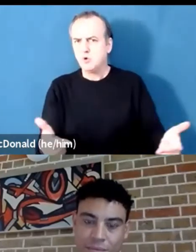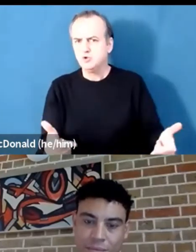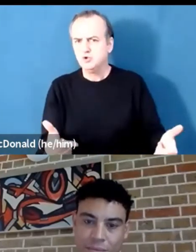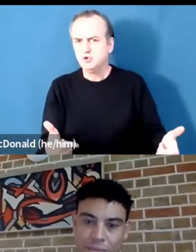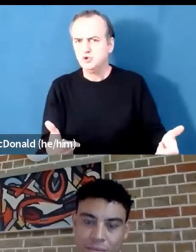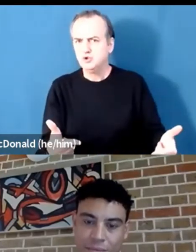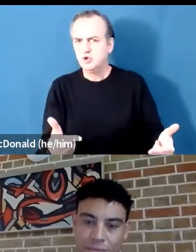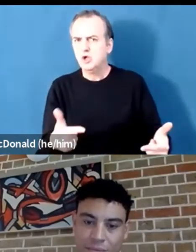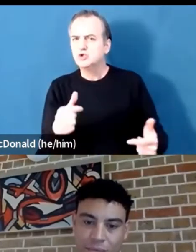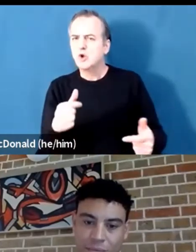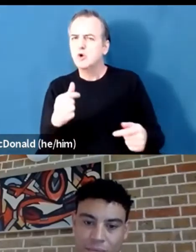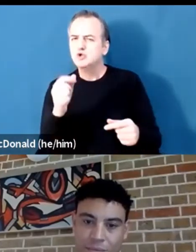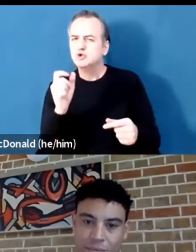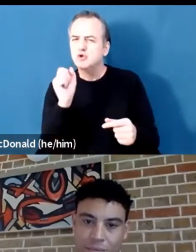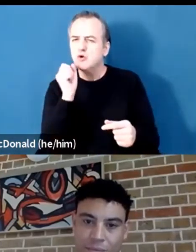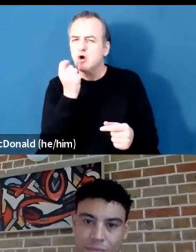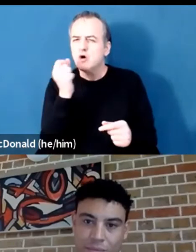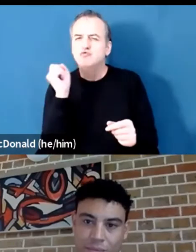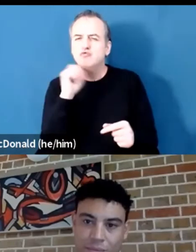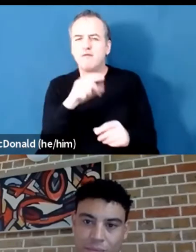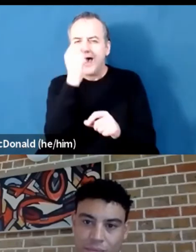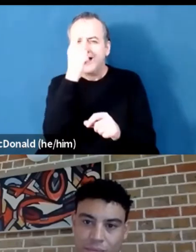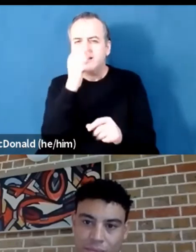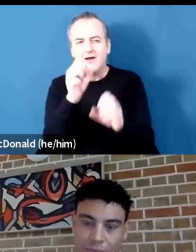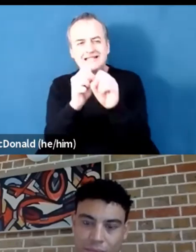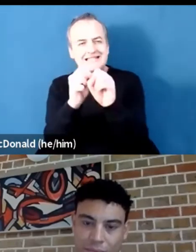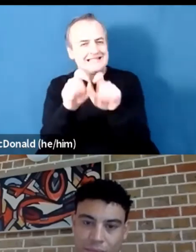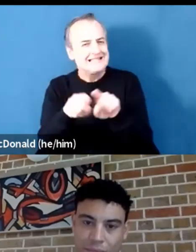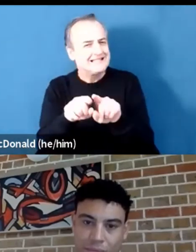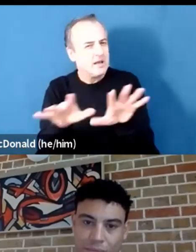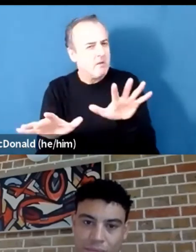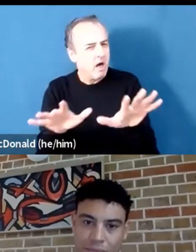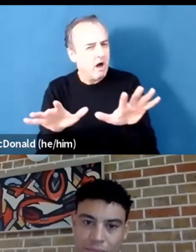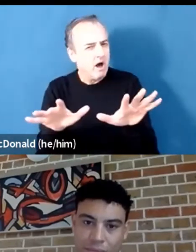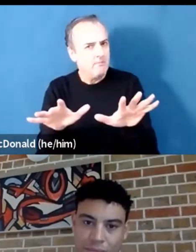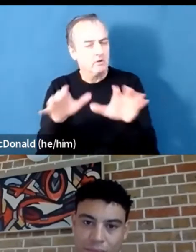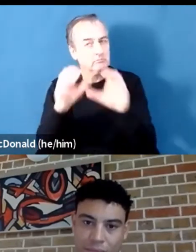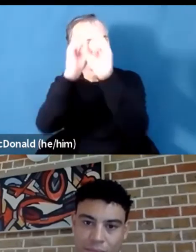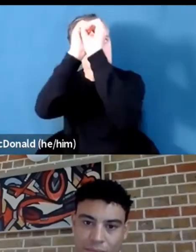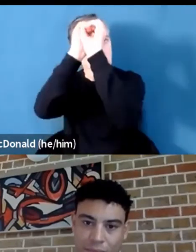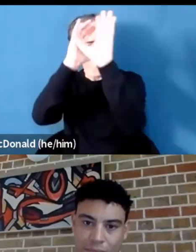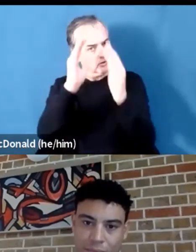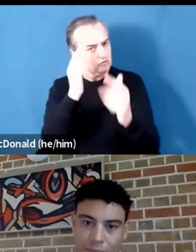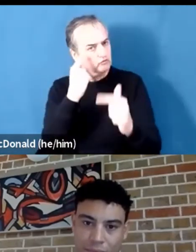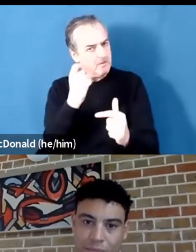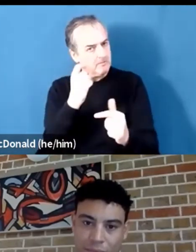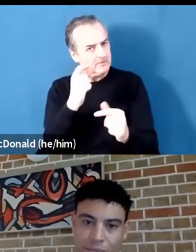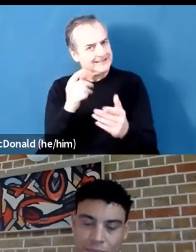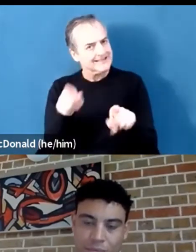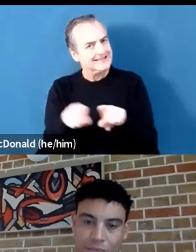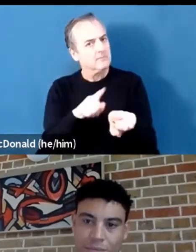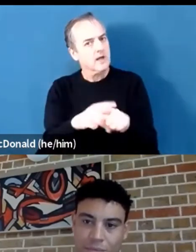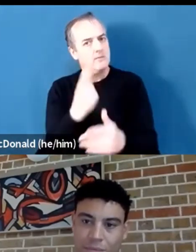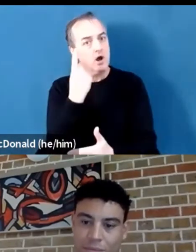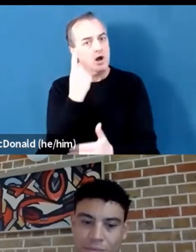quick illustration, that's great, but just be mindful that you're still supposed to be as original as you possibly can be.